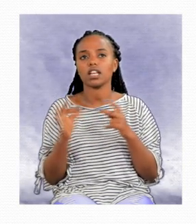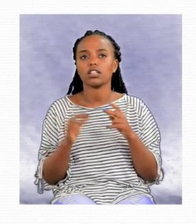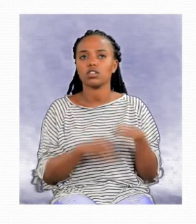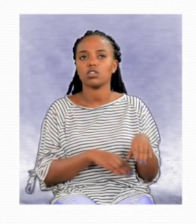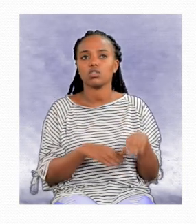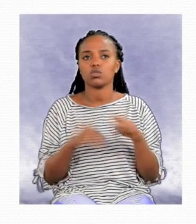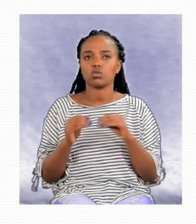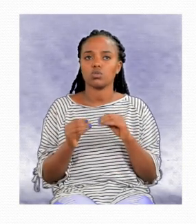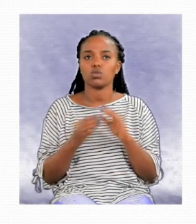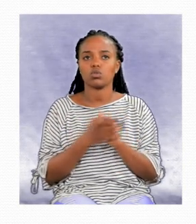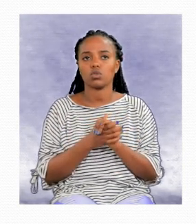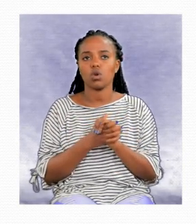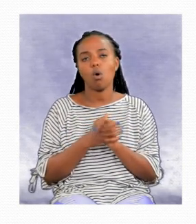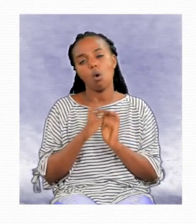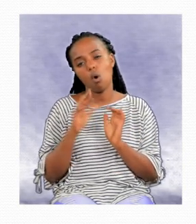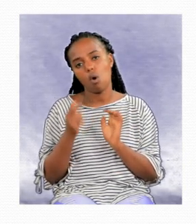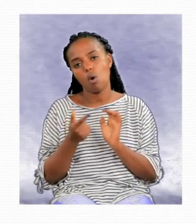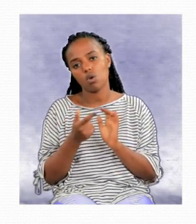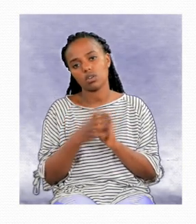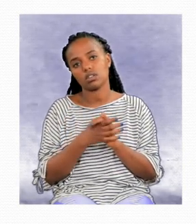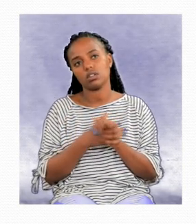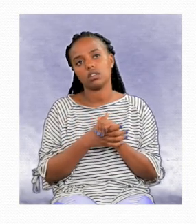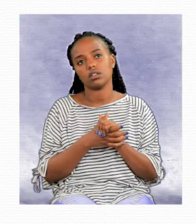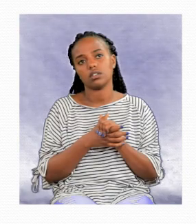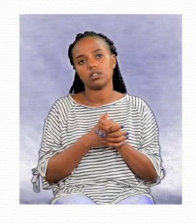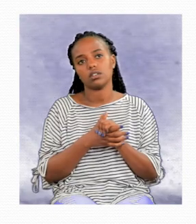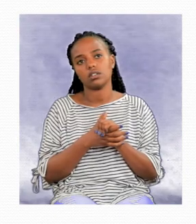students. Or,